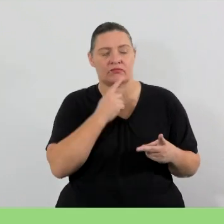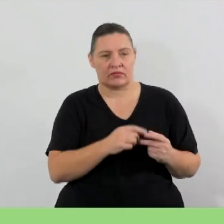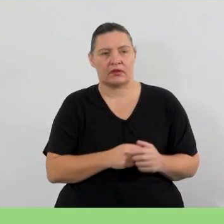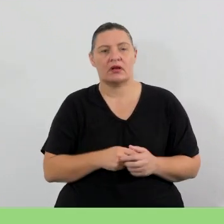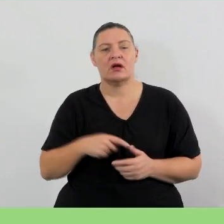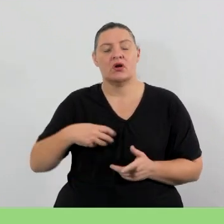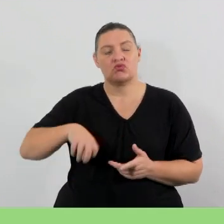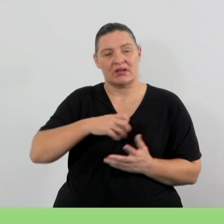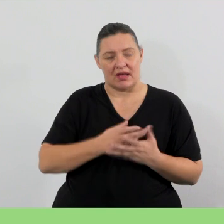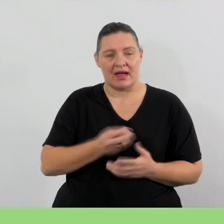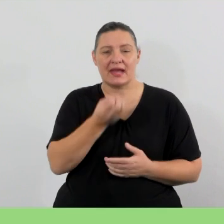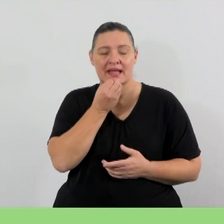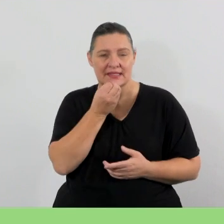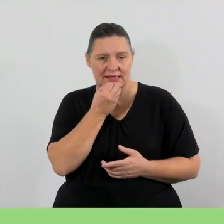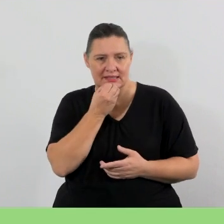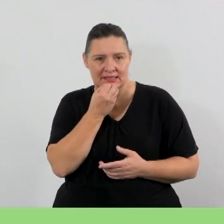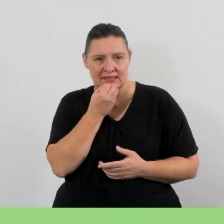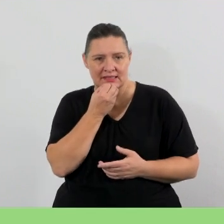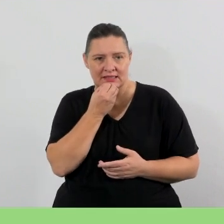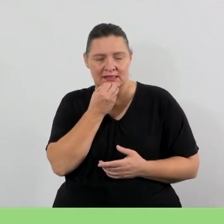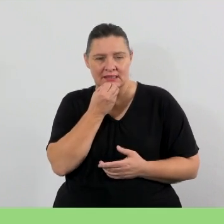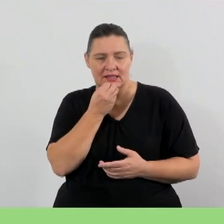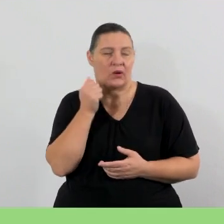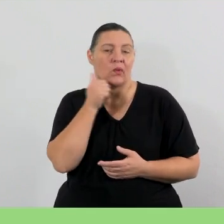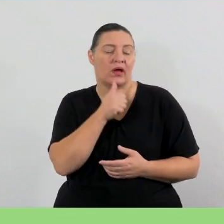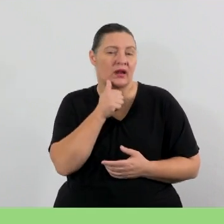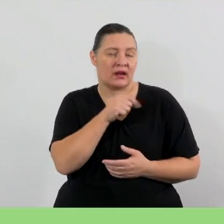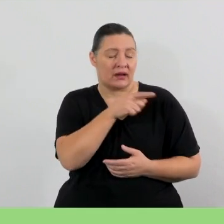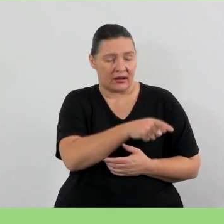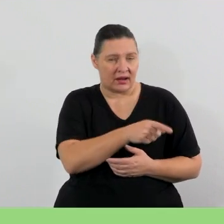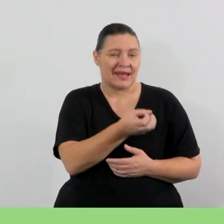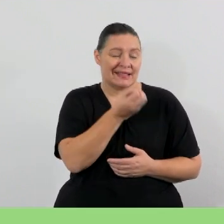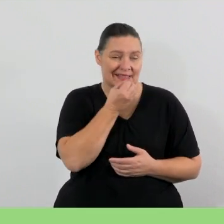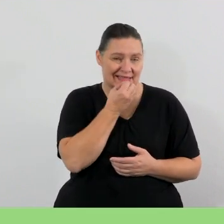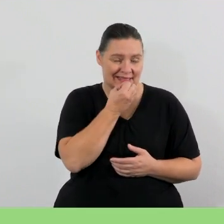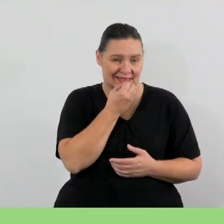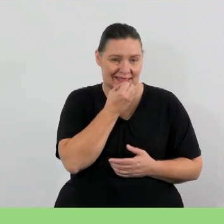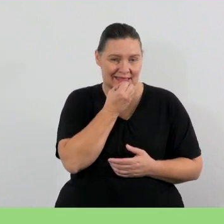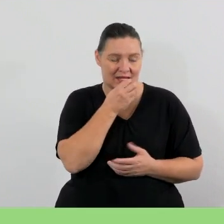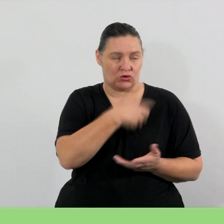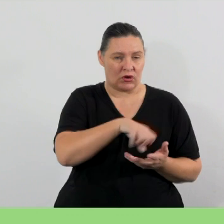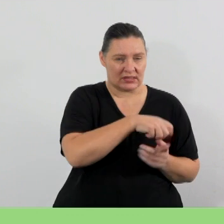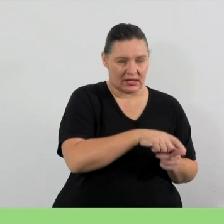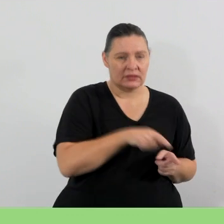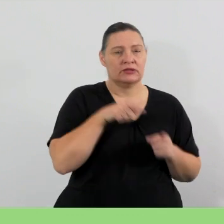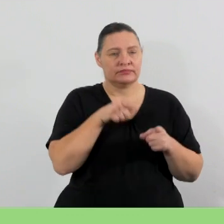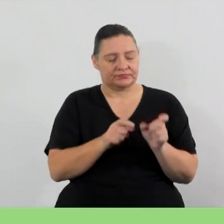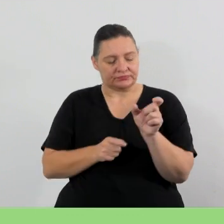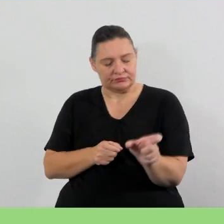says, the grazers are being eaten. When the grazers are being eaten,